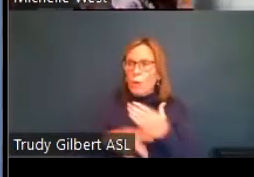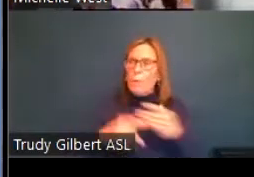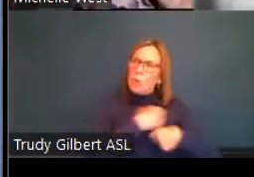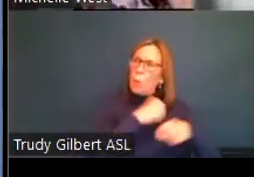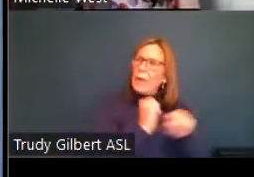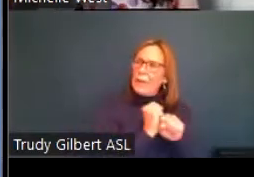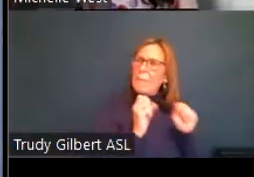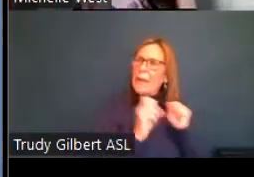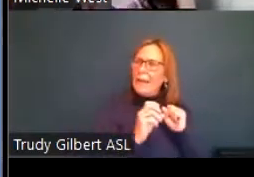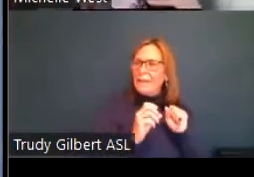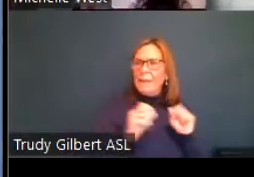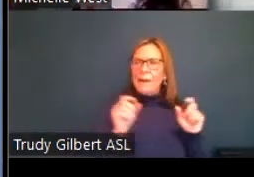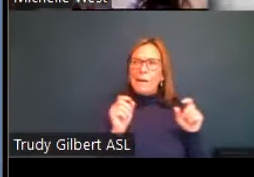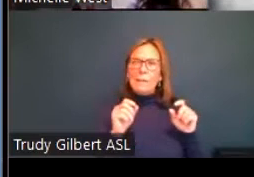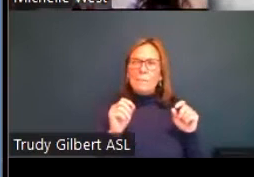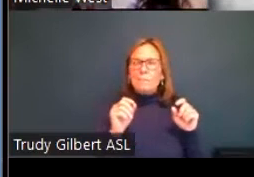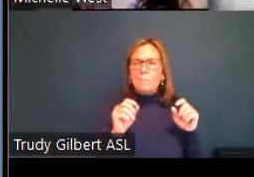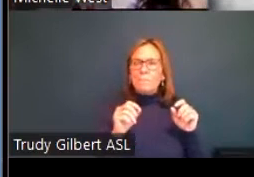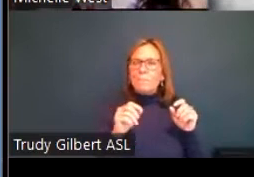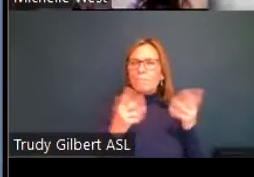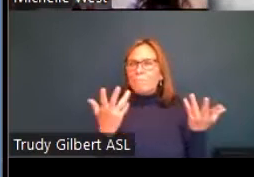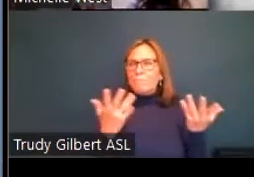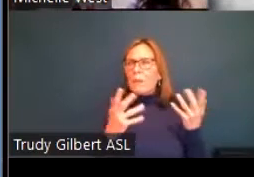about your audience. It needs to be something